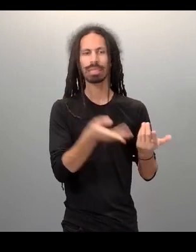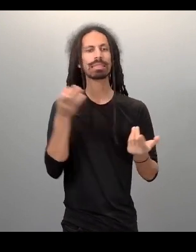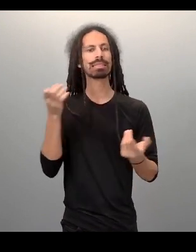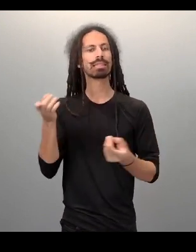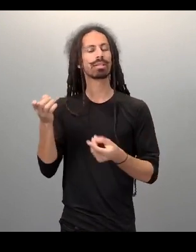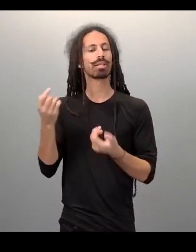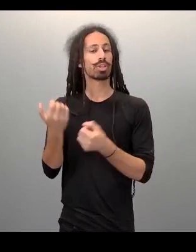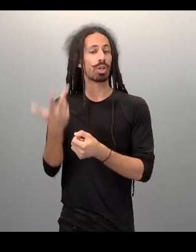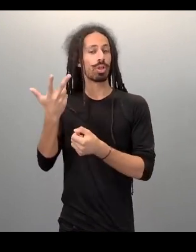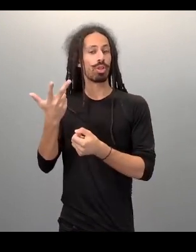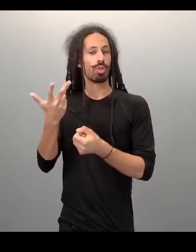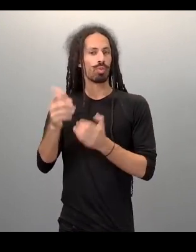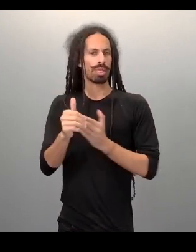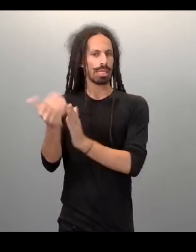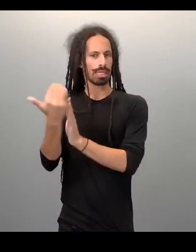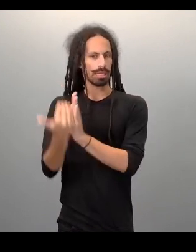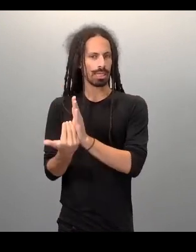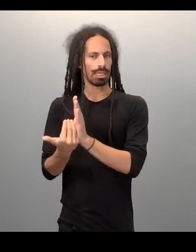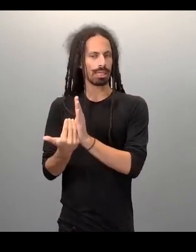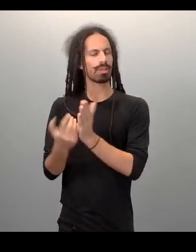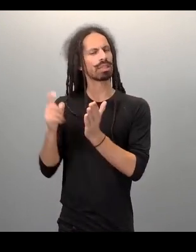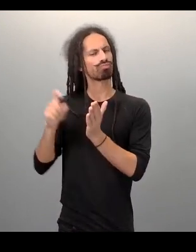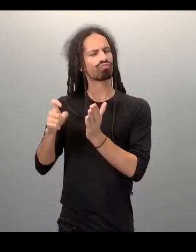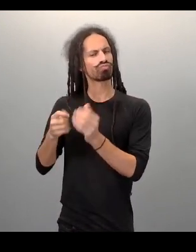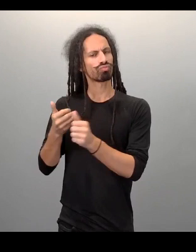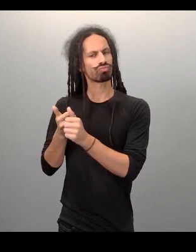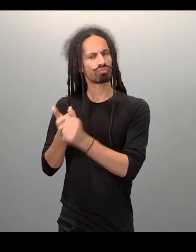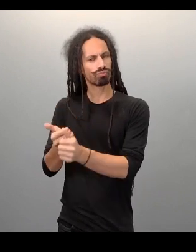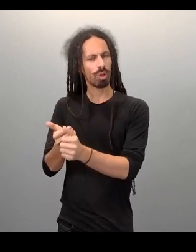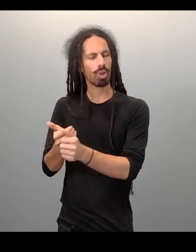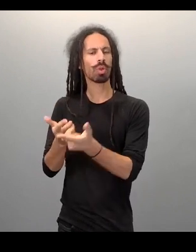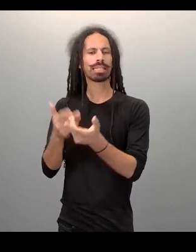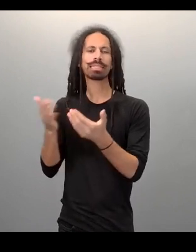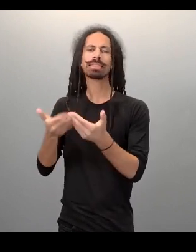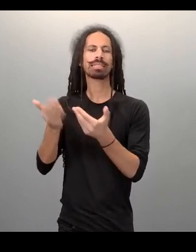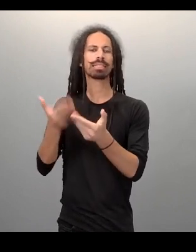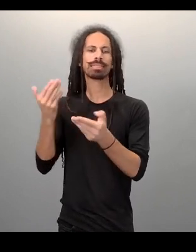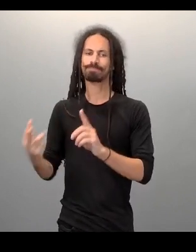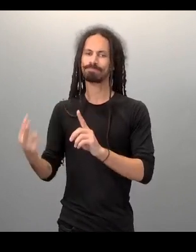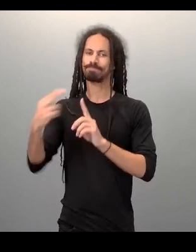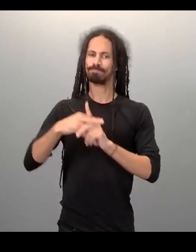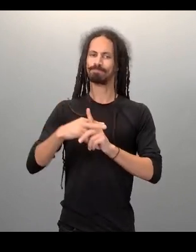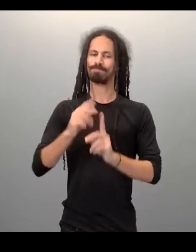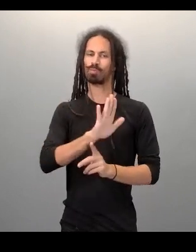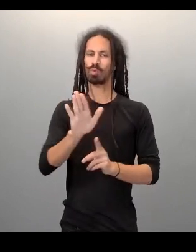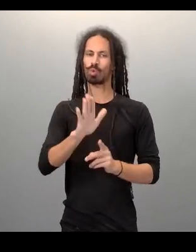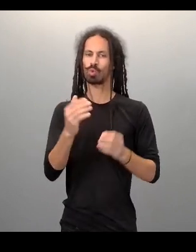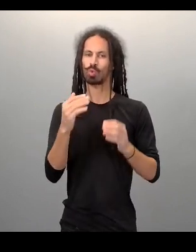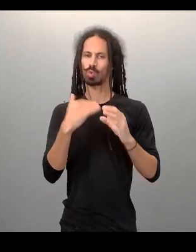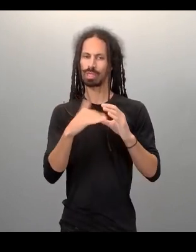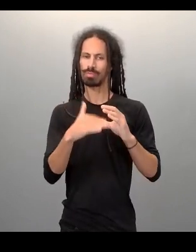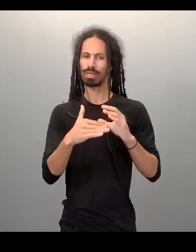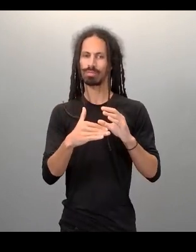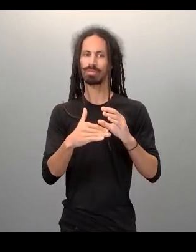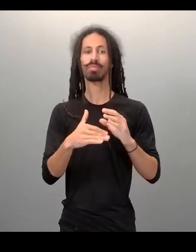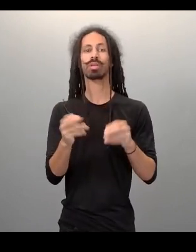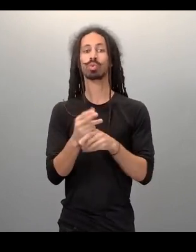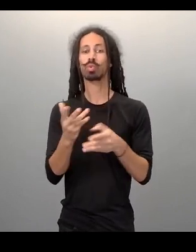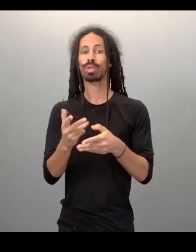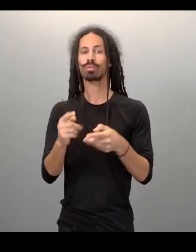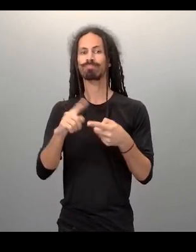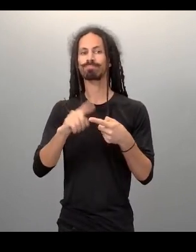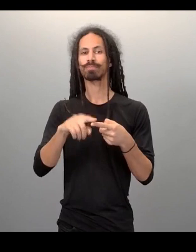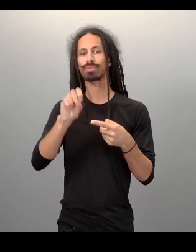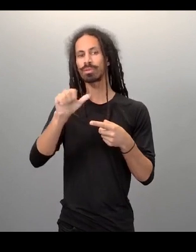wanted to highlight that can easily be applied in your own email. And that is using a sans serif font